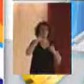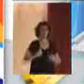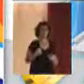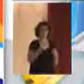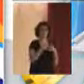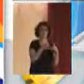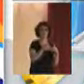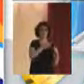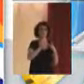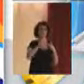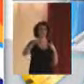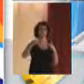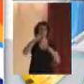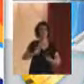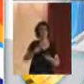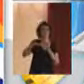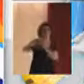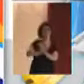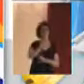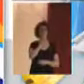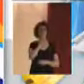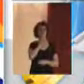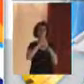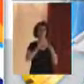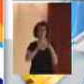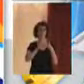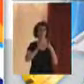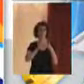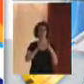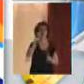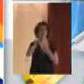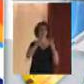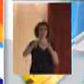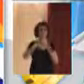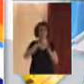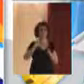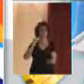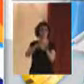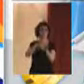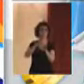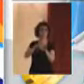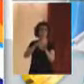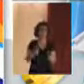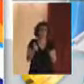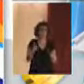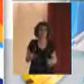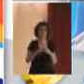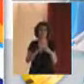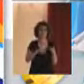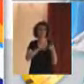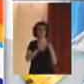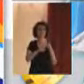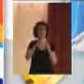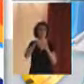is bodily structures, the second bodily functions, the third activities and participation,